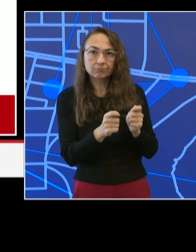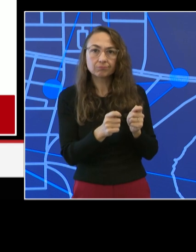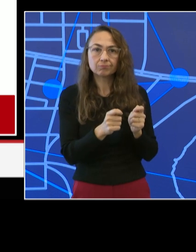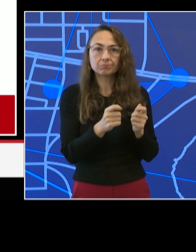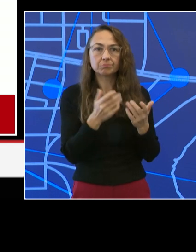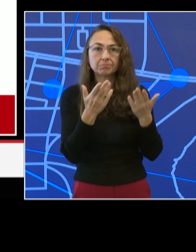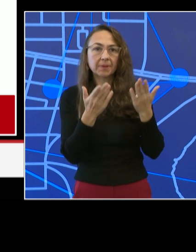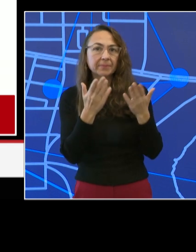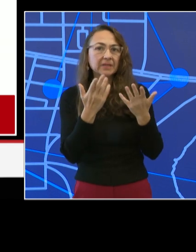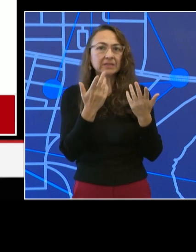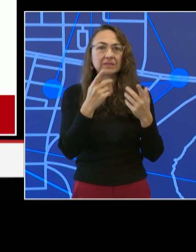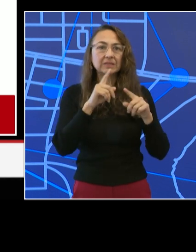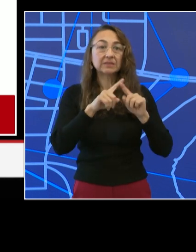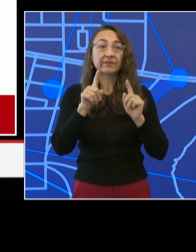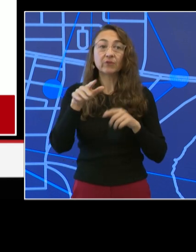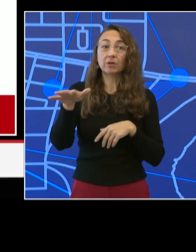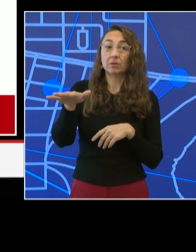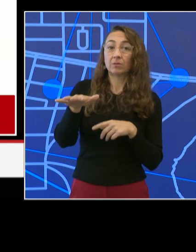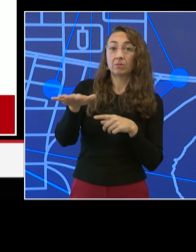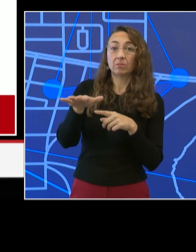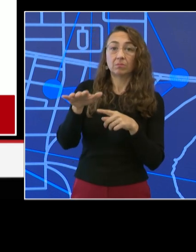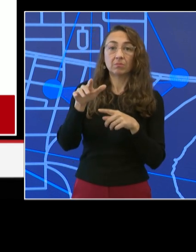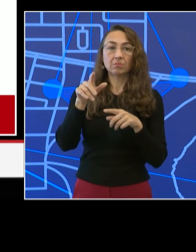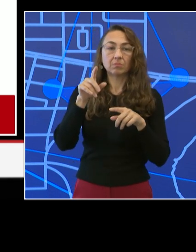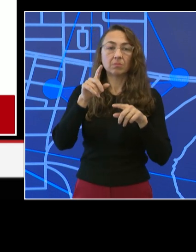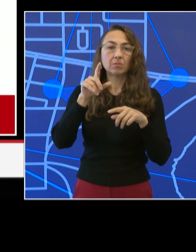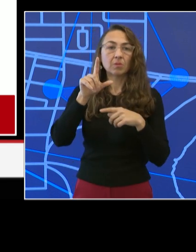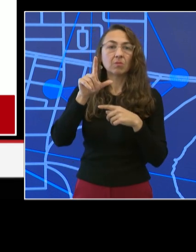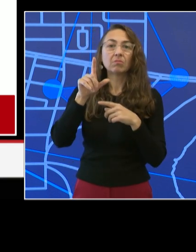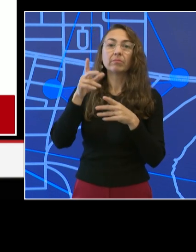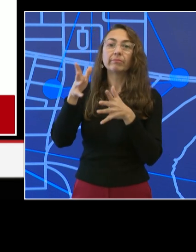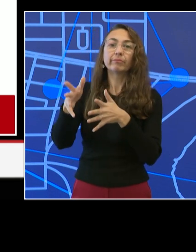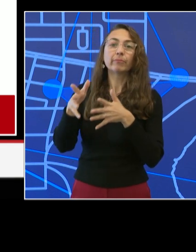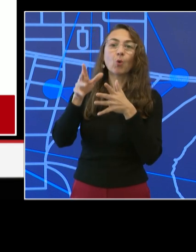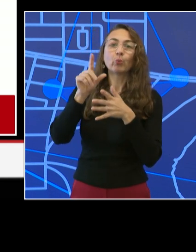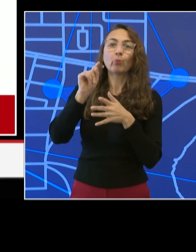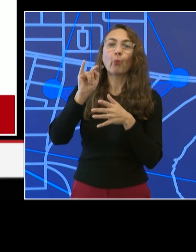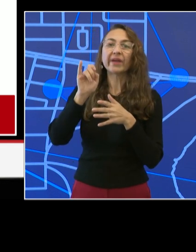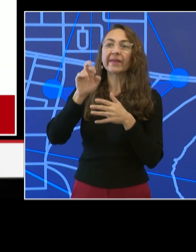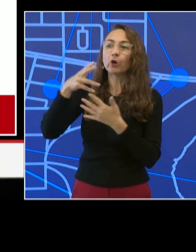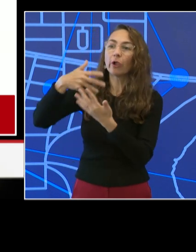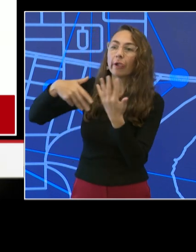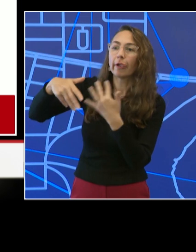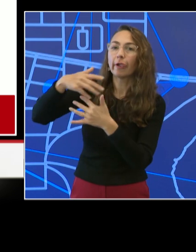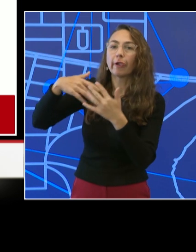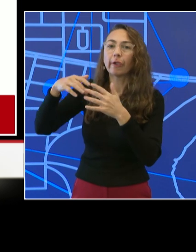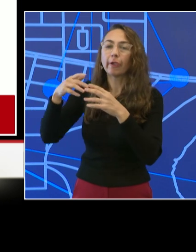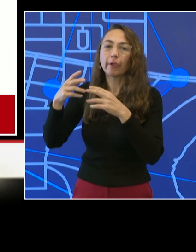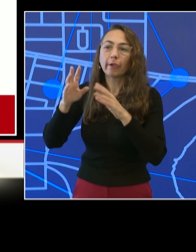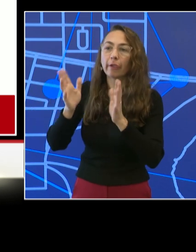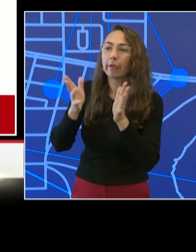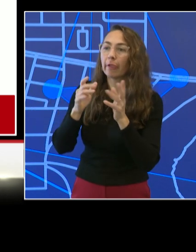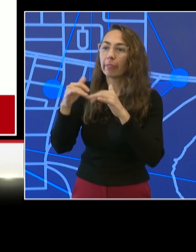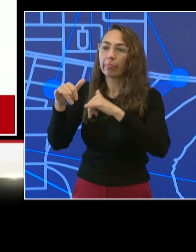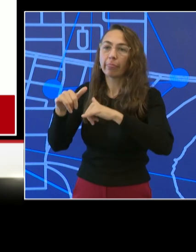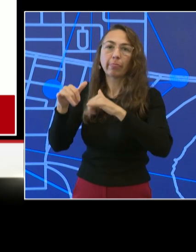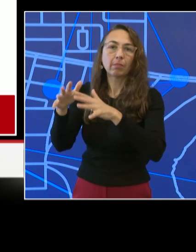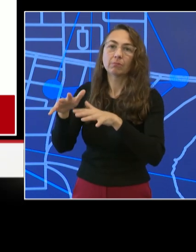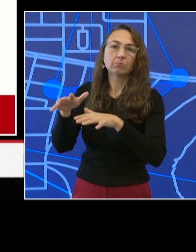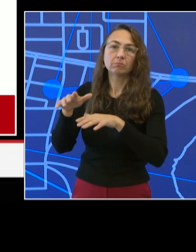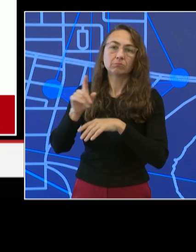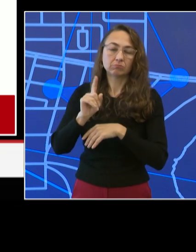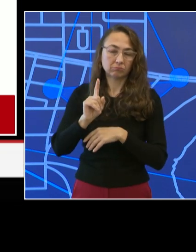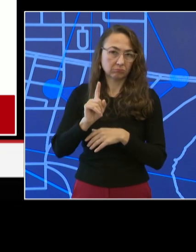anti-loitering drug-free zones that would allow MPD to really interrupt activity that we had seen that was increasing. And one of the things that we said that was